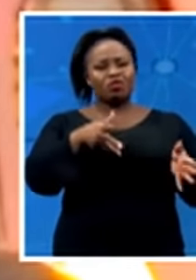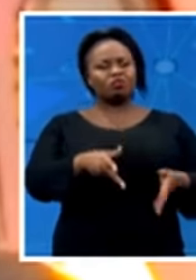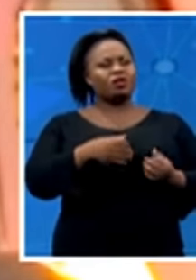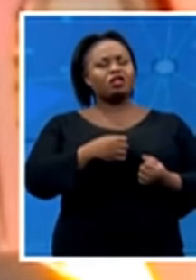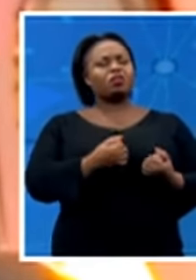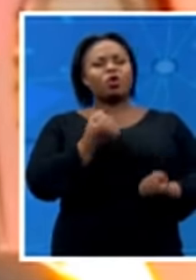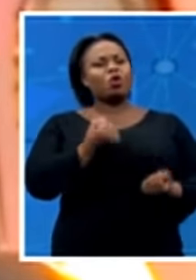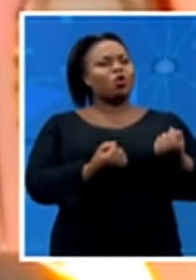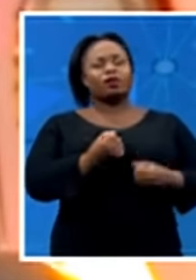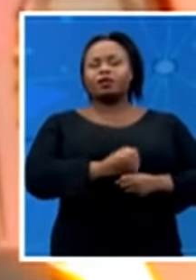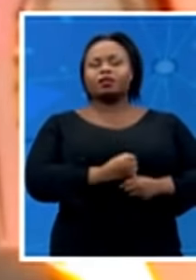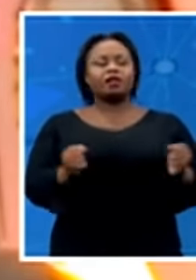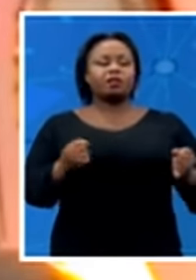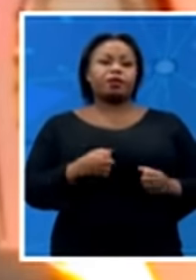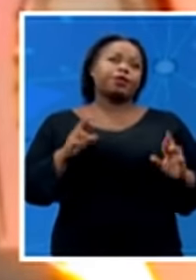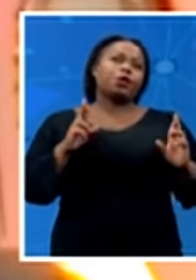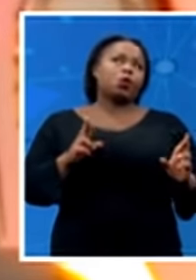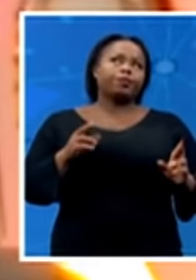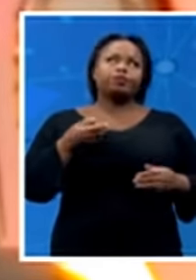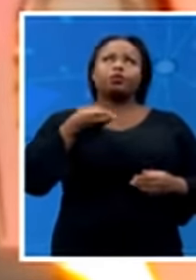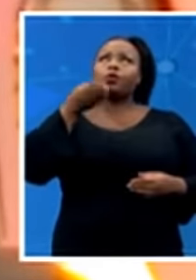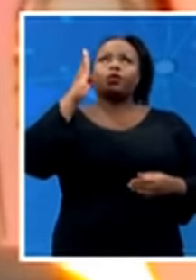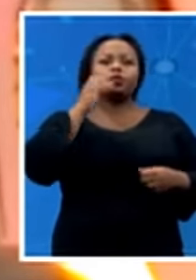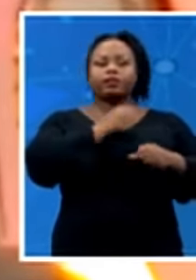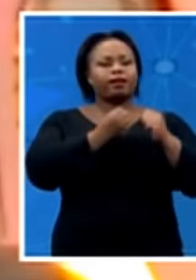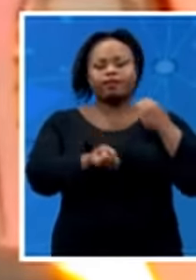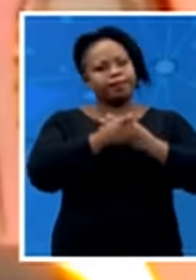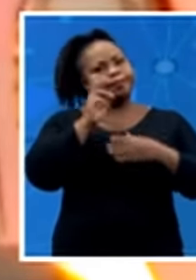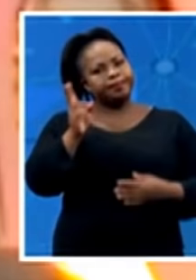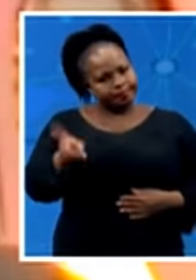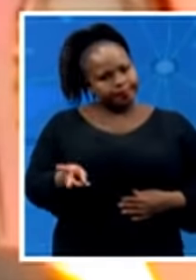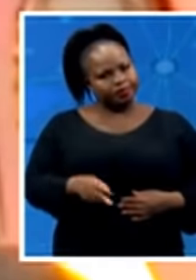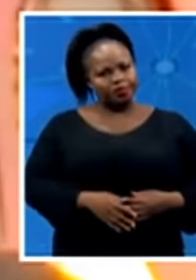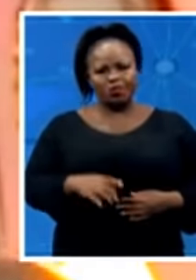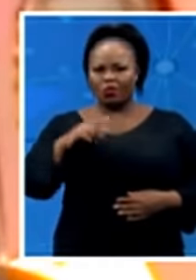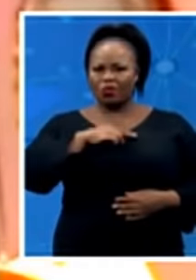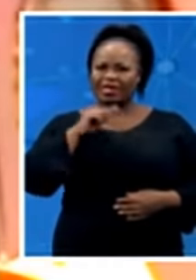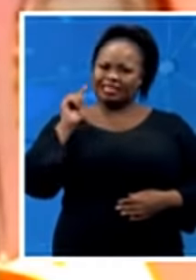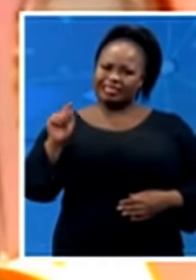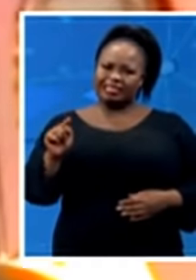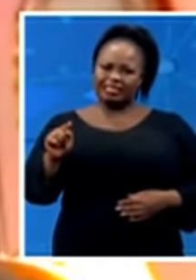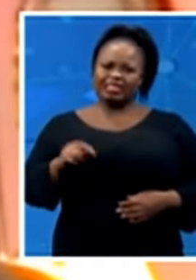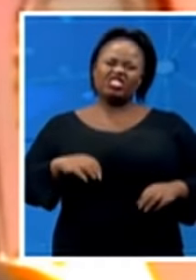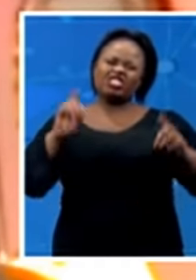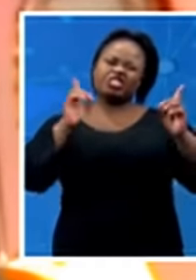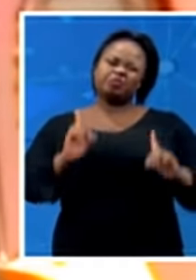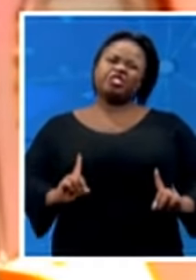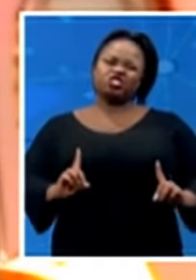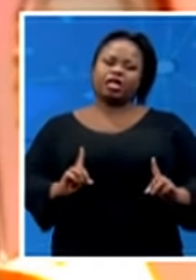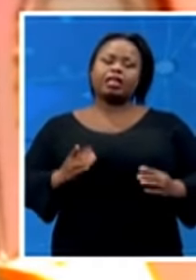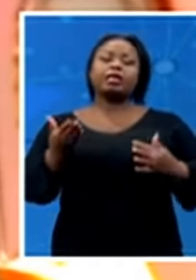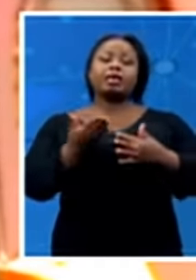see another case like this. It is a unique case. And it was dealt with